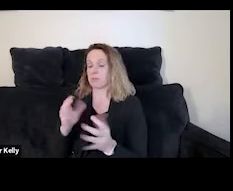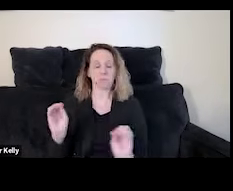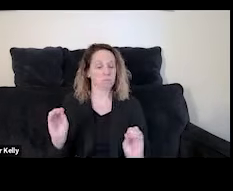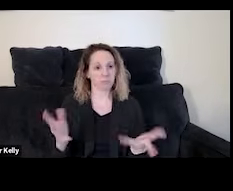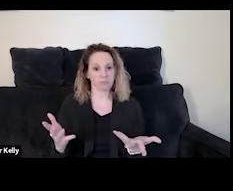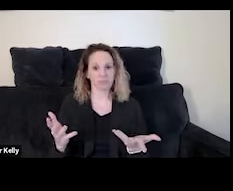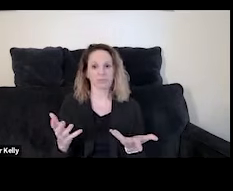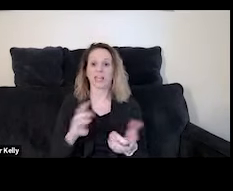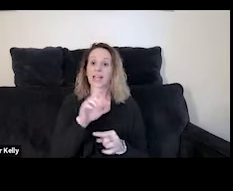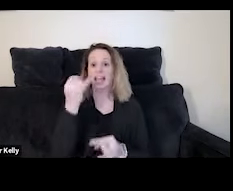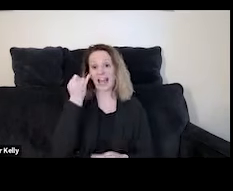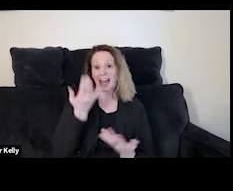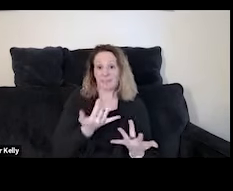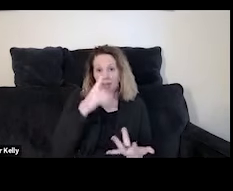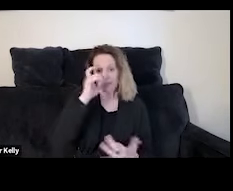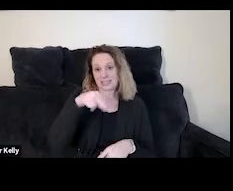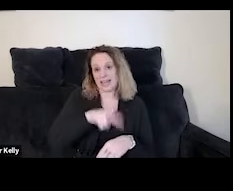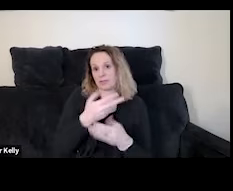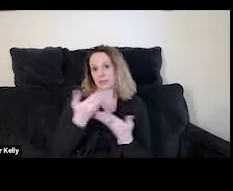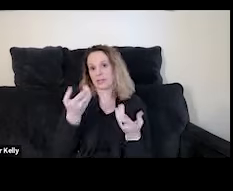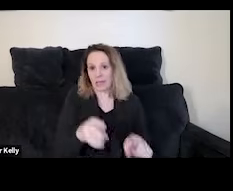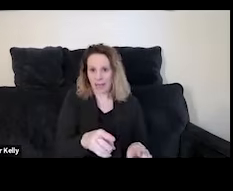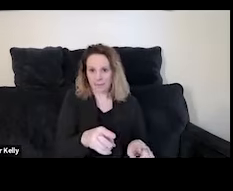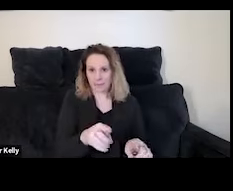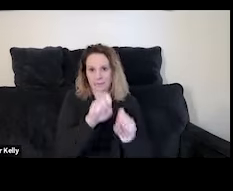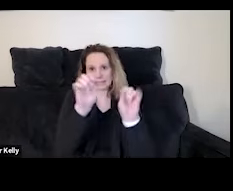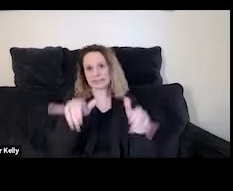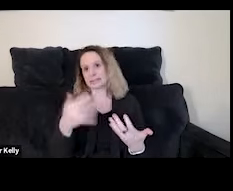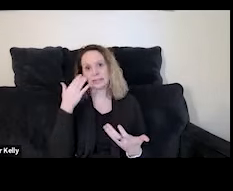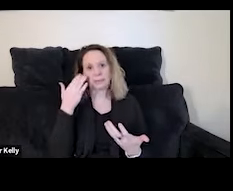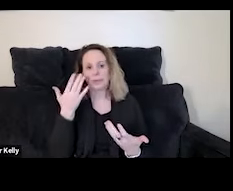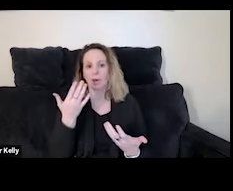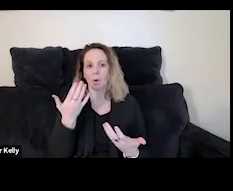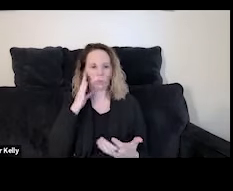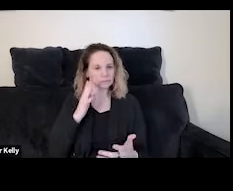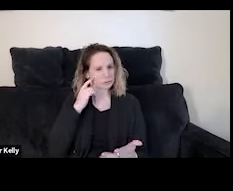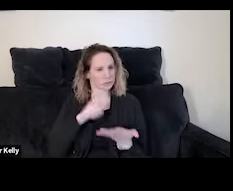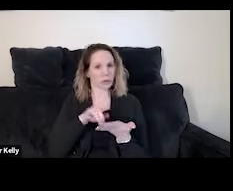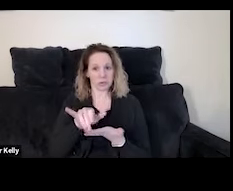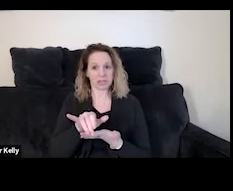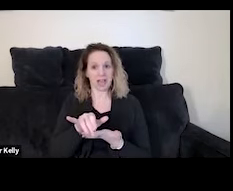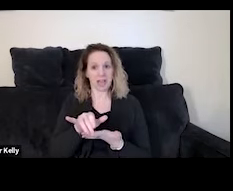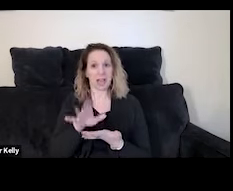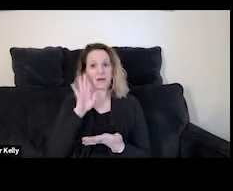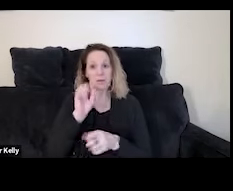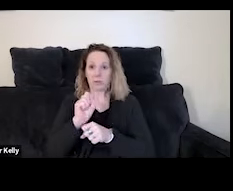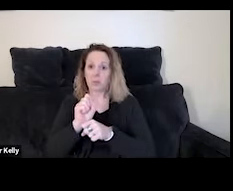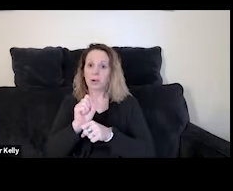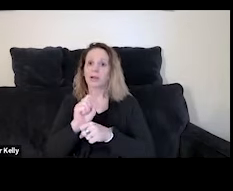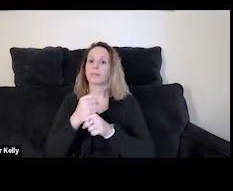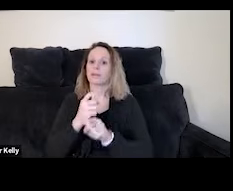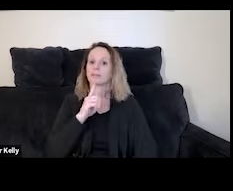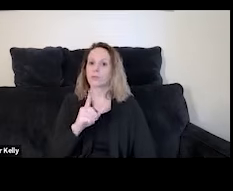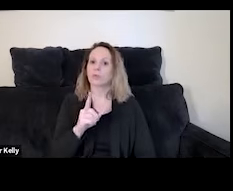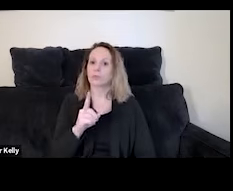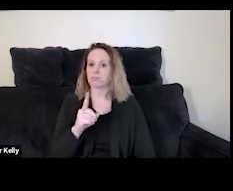when there are waits because of natural things that happen within systems, we're attentive to that and we are actually working to actually make